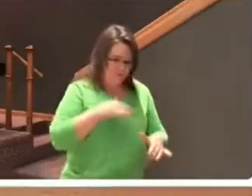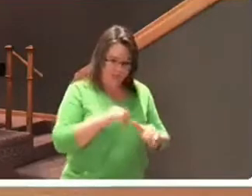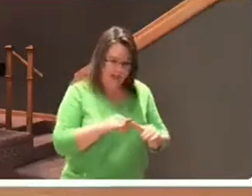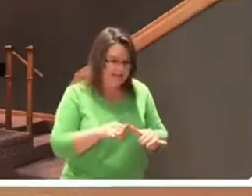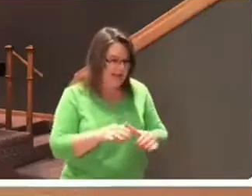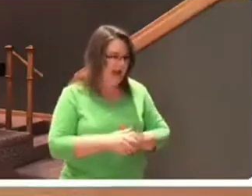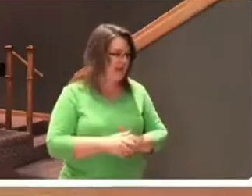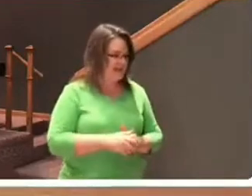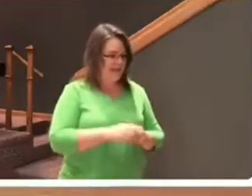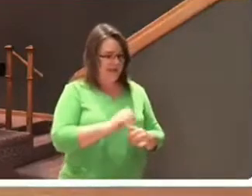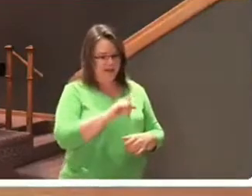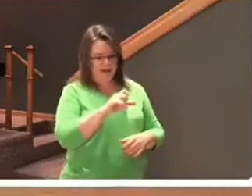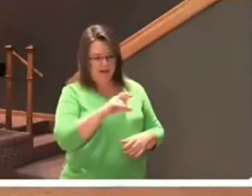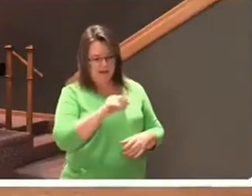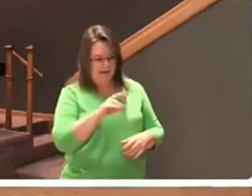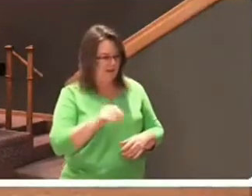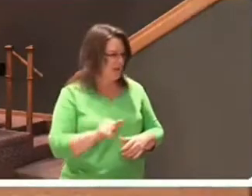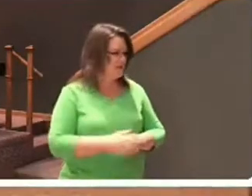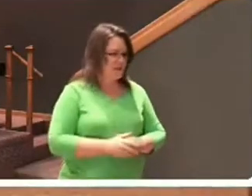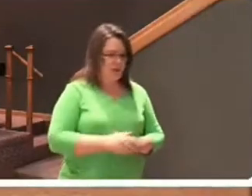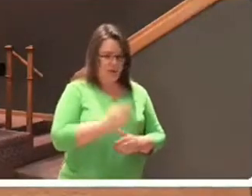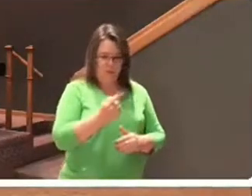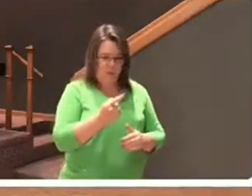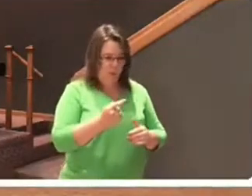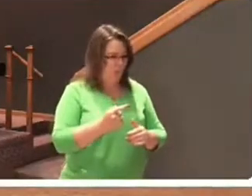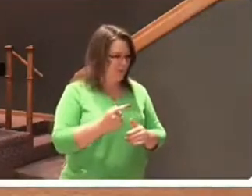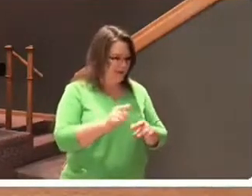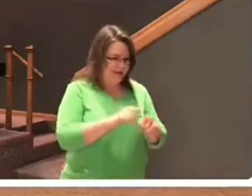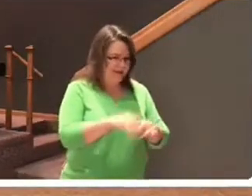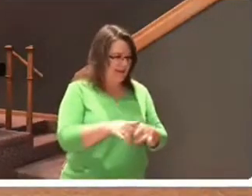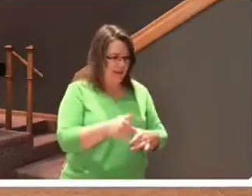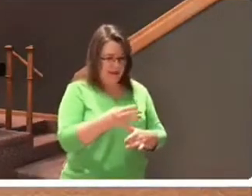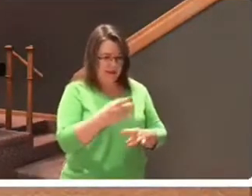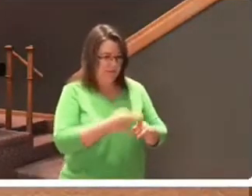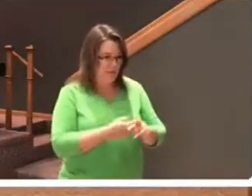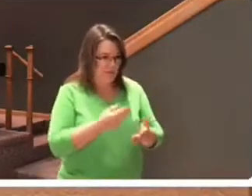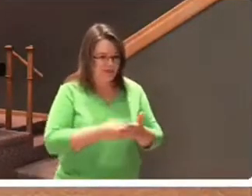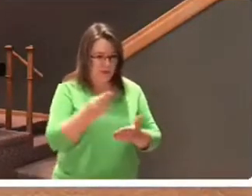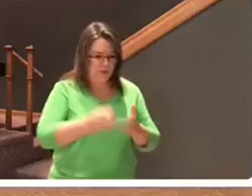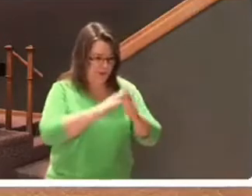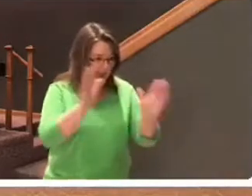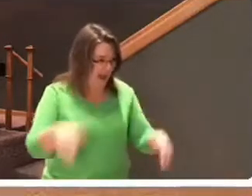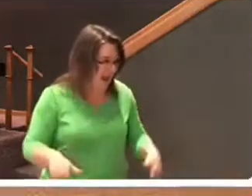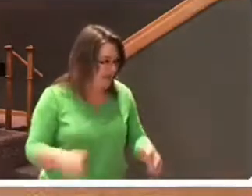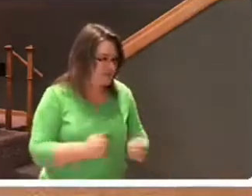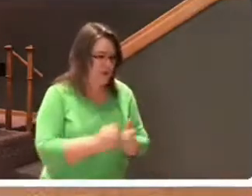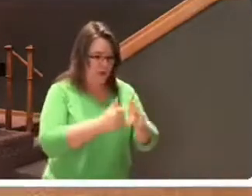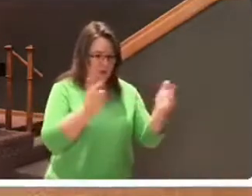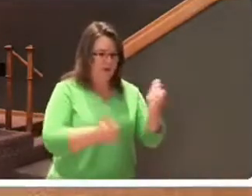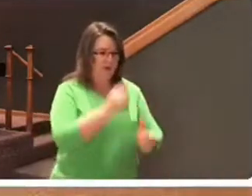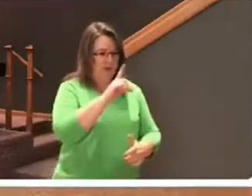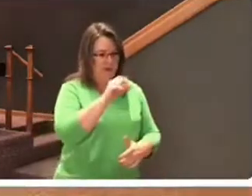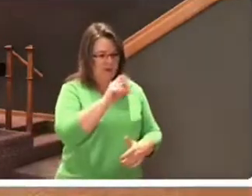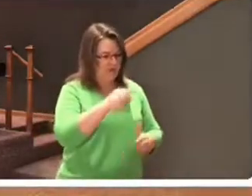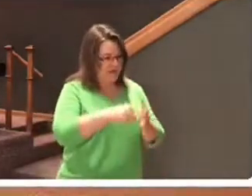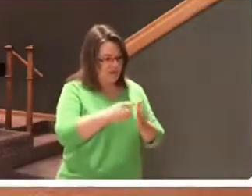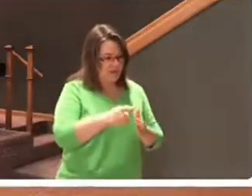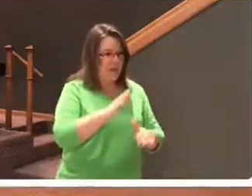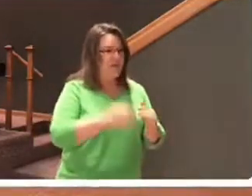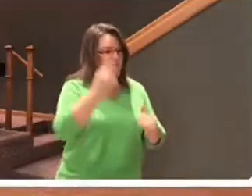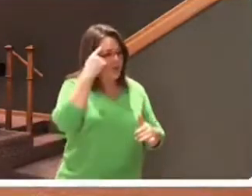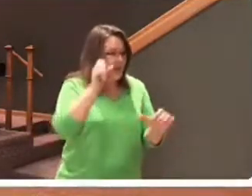In fact, they were the only pair like that in any size. In just a few months, we bought a house with a bigger down payment than we